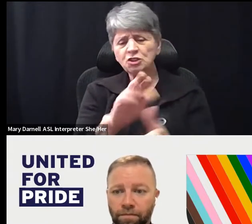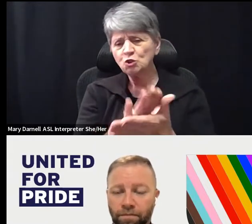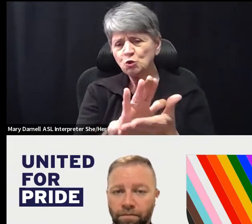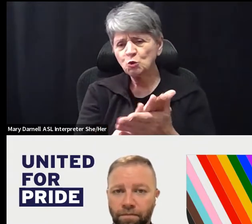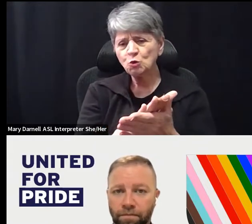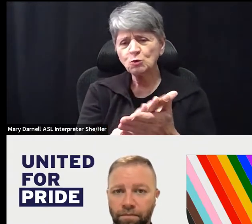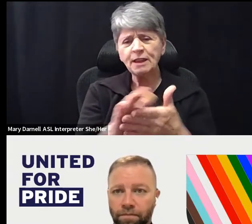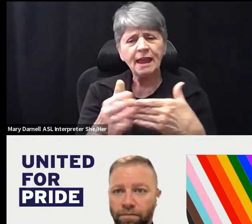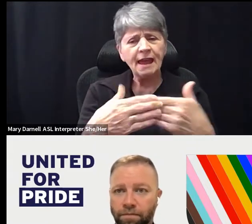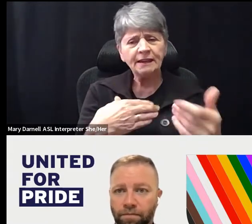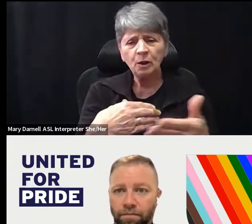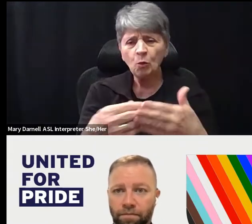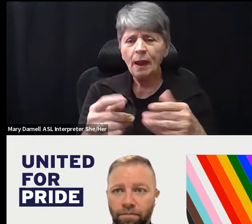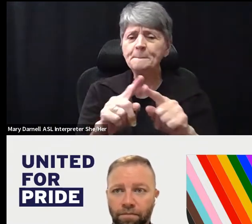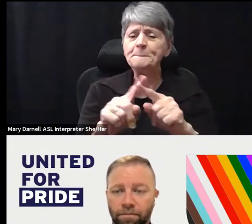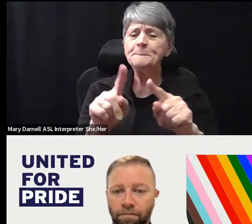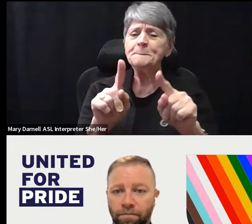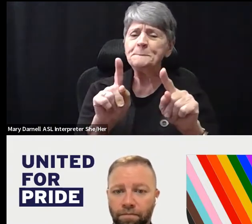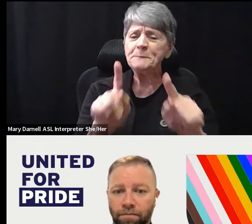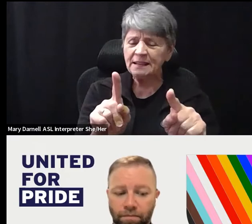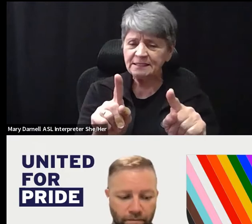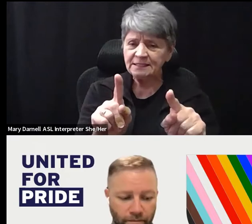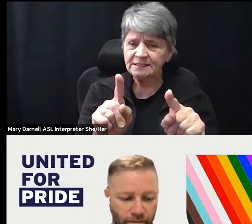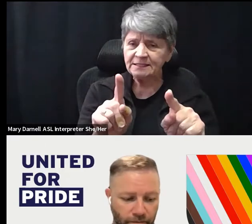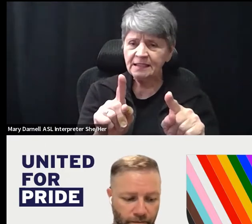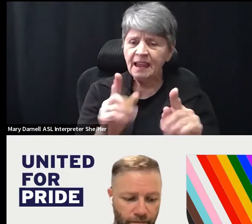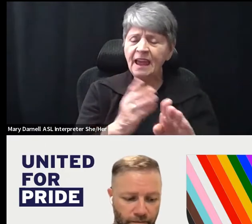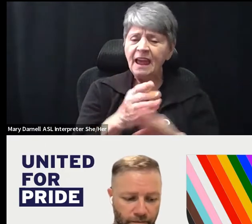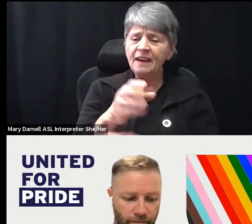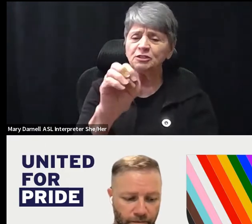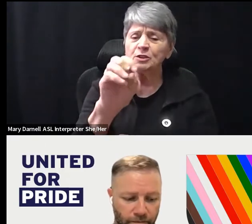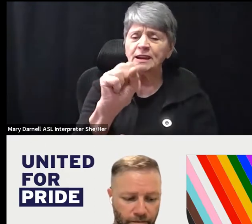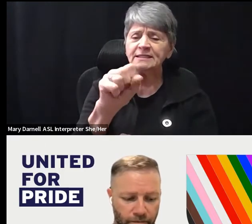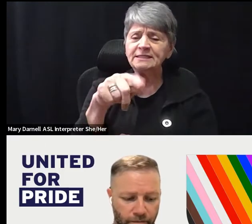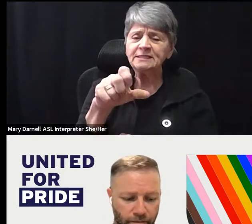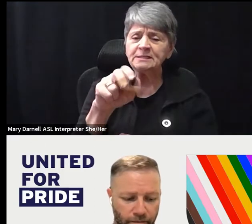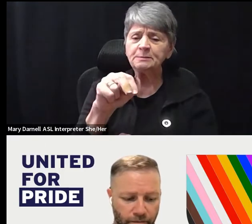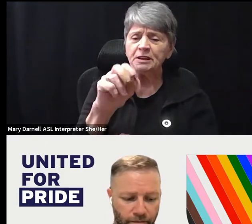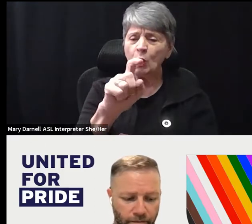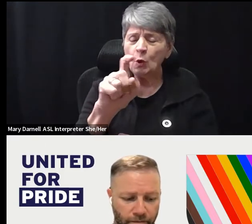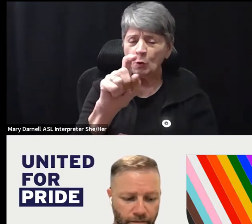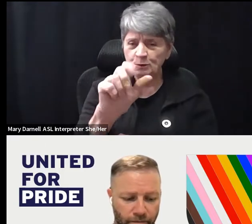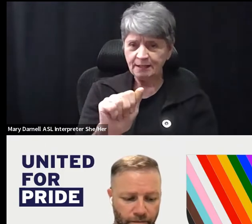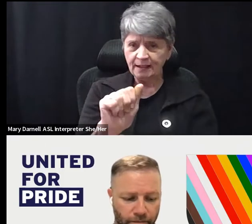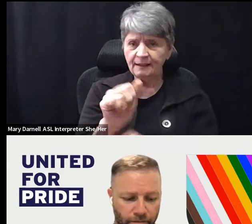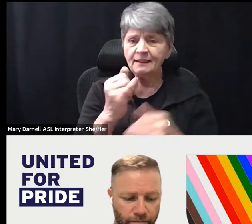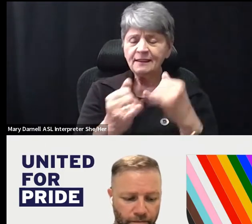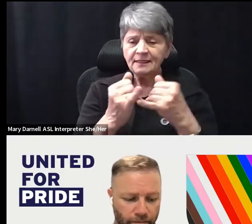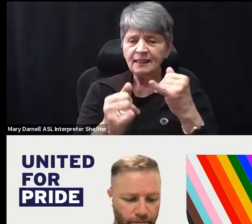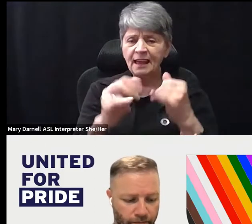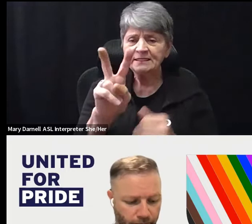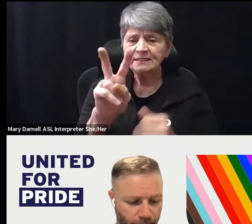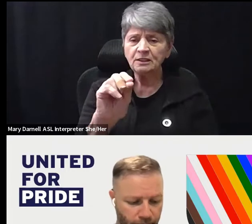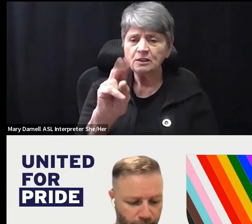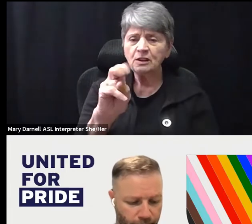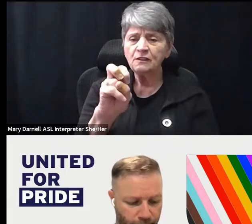But I just want to point to the momentum that was created after Espinoza, the last voucher case, which, you know, in some ways you could say, you know, the programs already